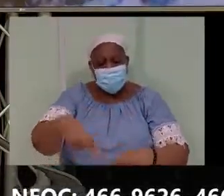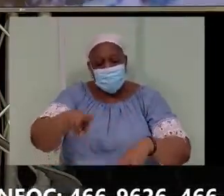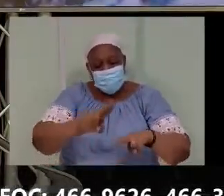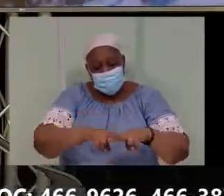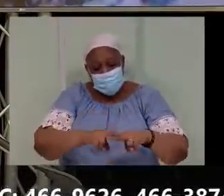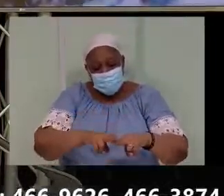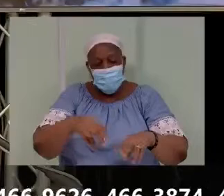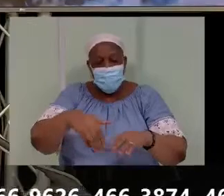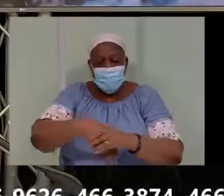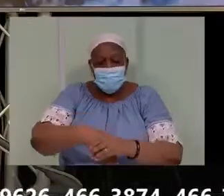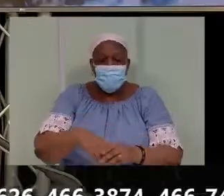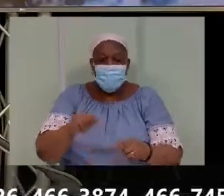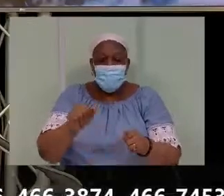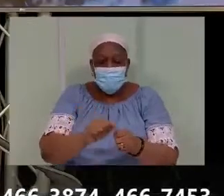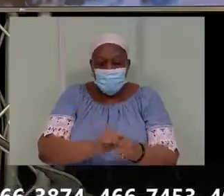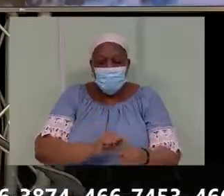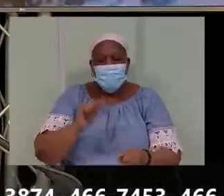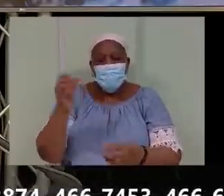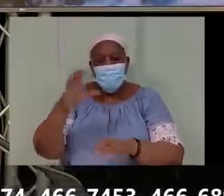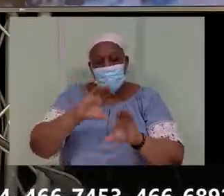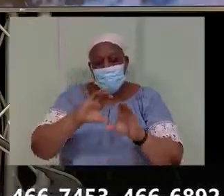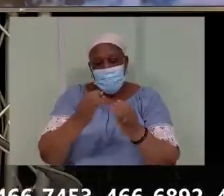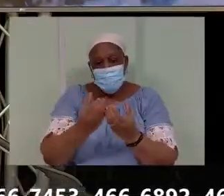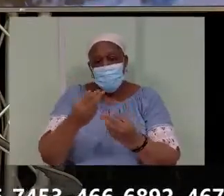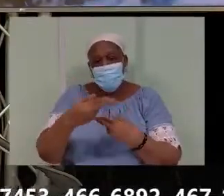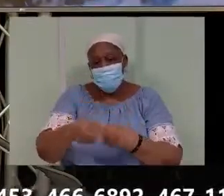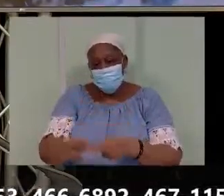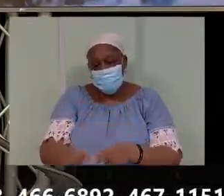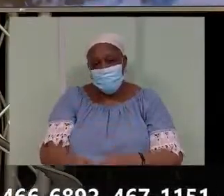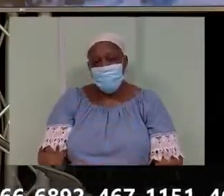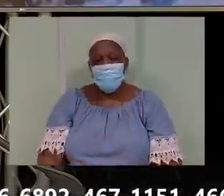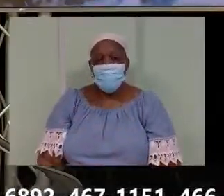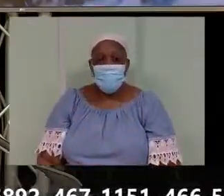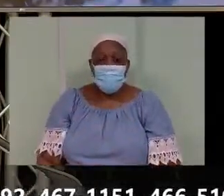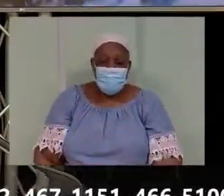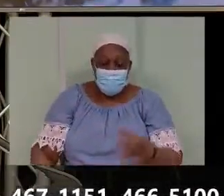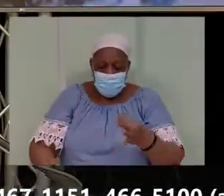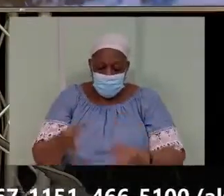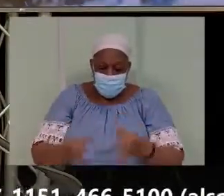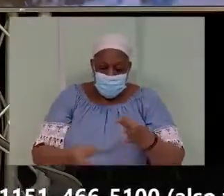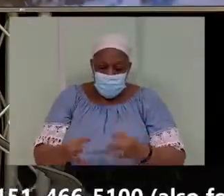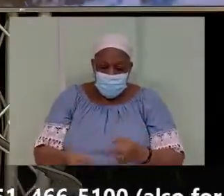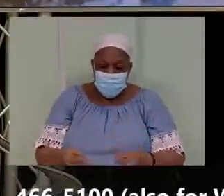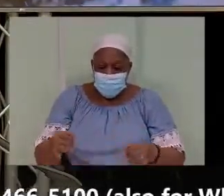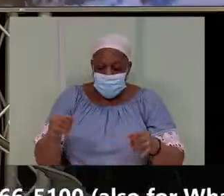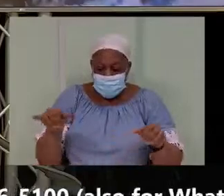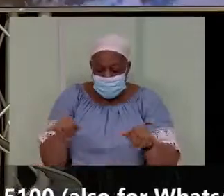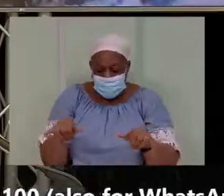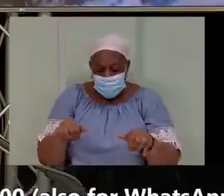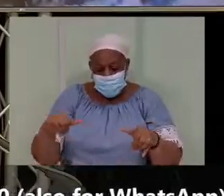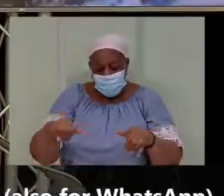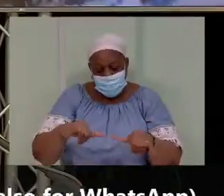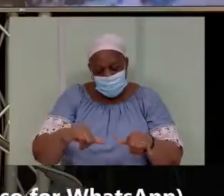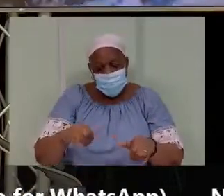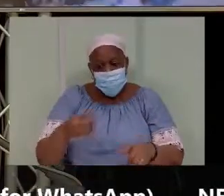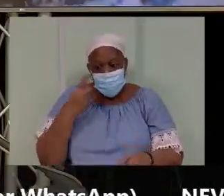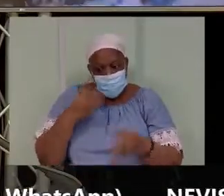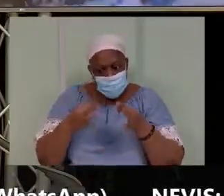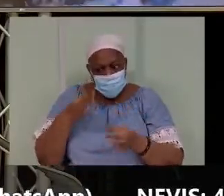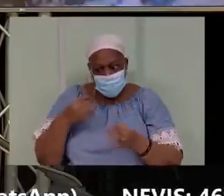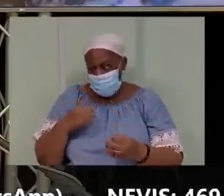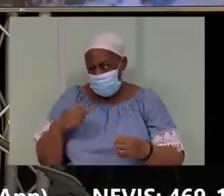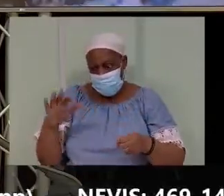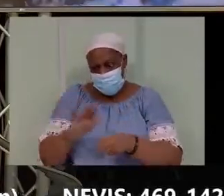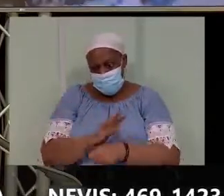could be accommodated in each of these rooms. So if any of these other secondary schools would appear to be overcrowded after